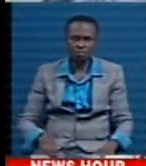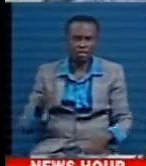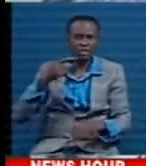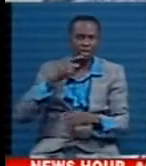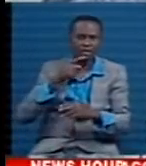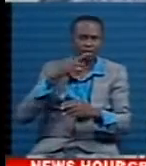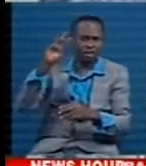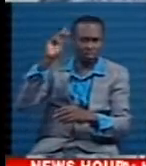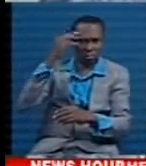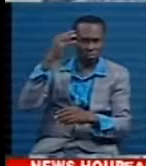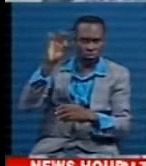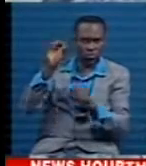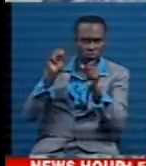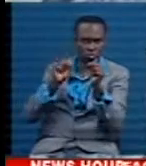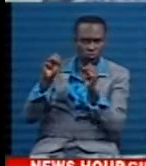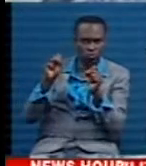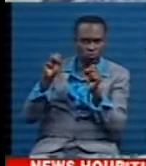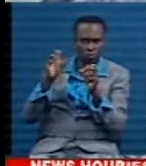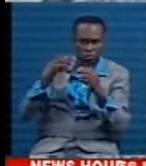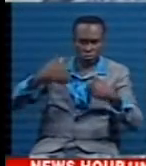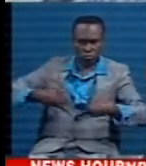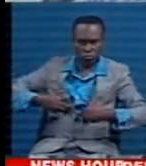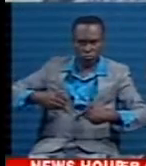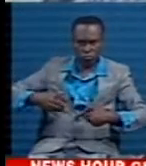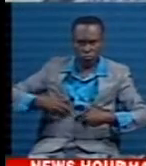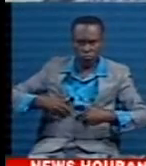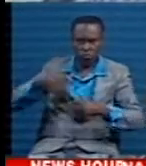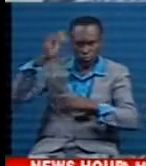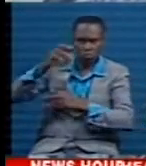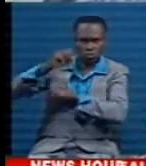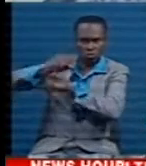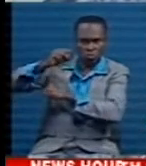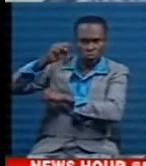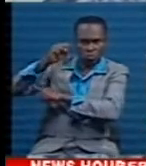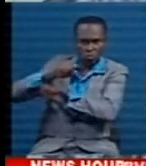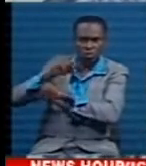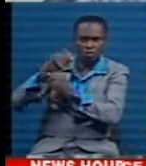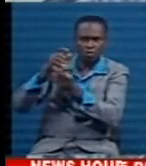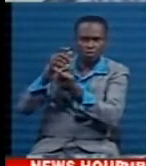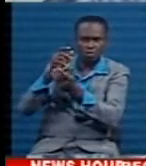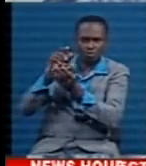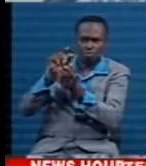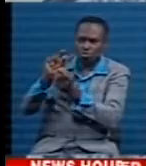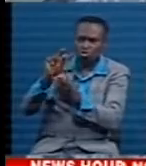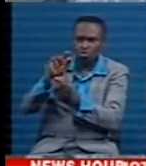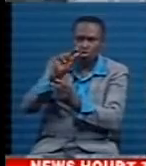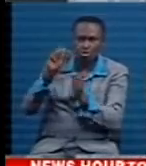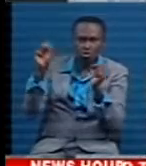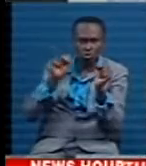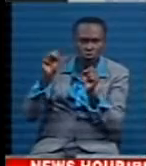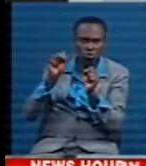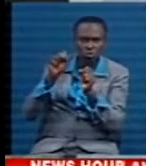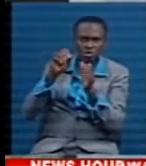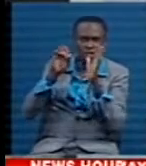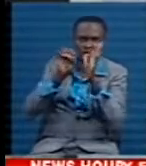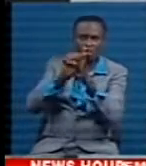Youth and Sports to turn its focus from only football and support activities of a lesser known sport in the country, such as